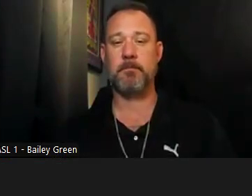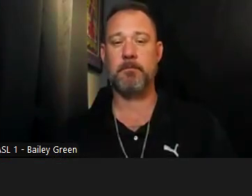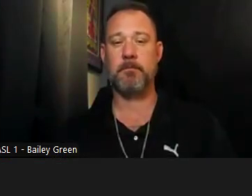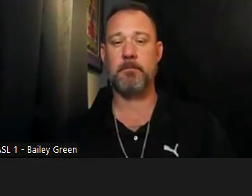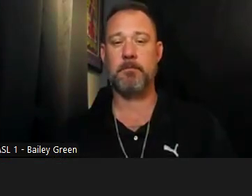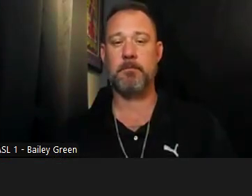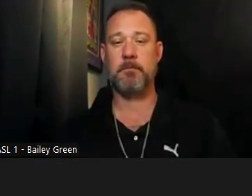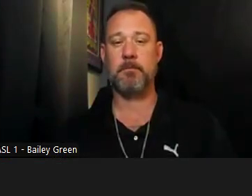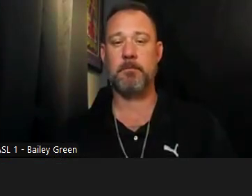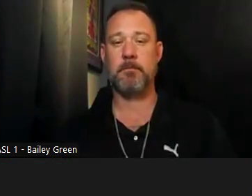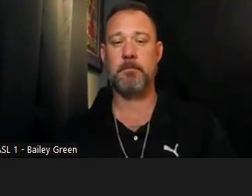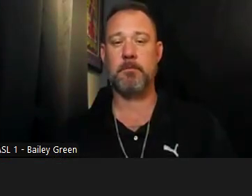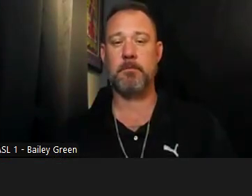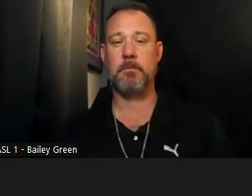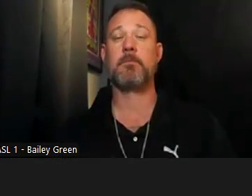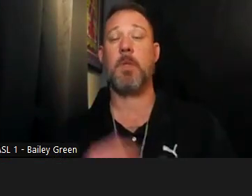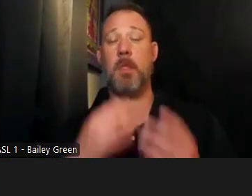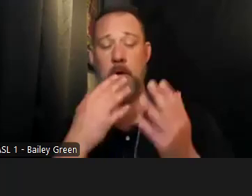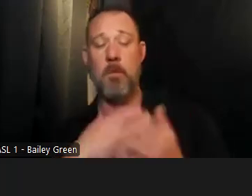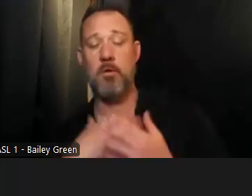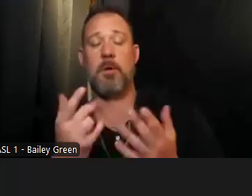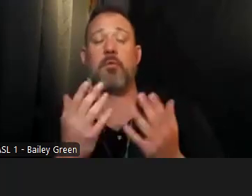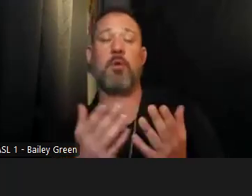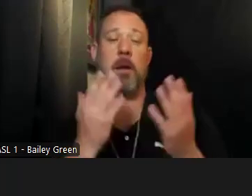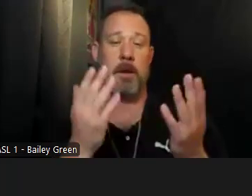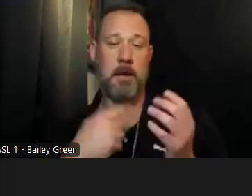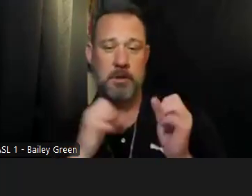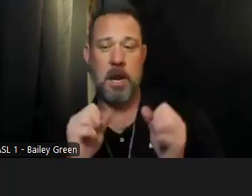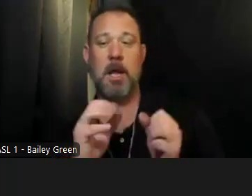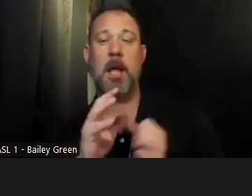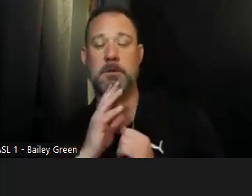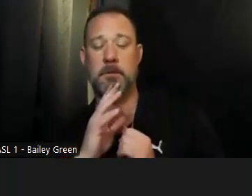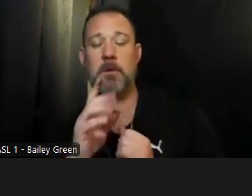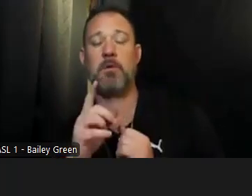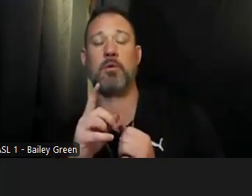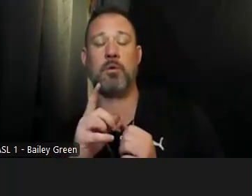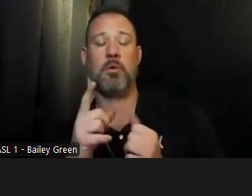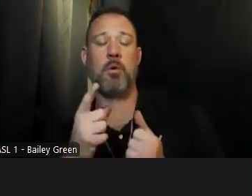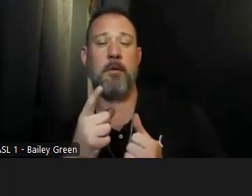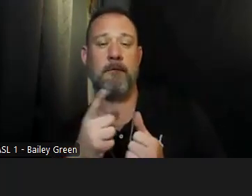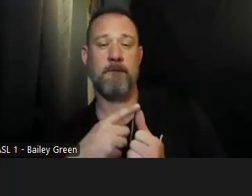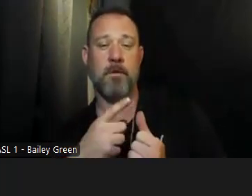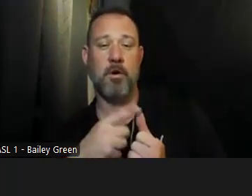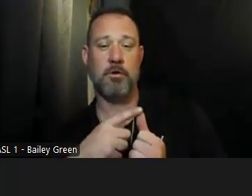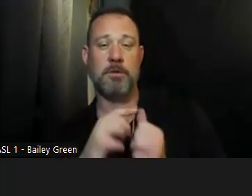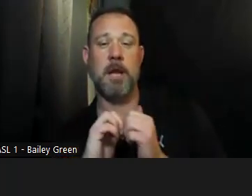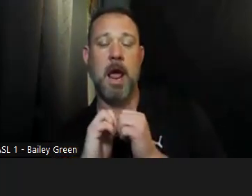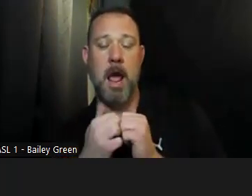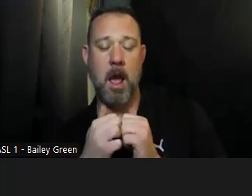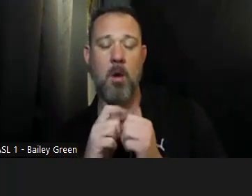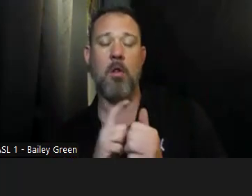Thank you, Greg. Really appreciate those recommendations. I definitely can speak to the fact that the first, how law